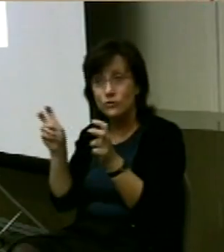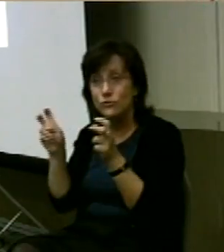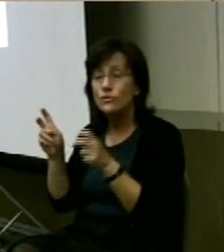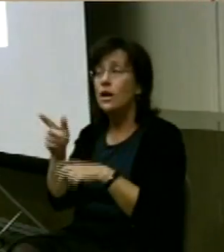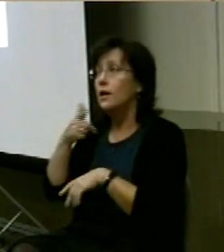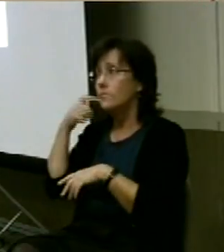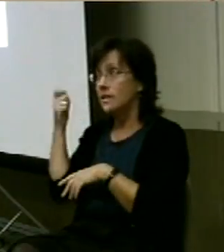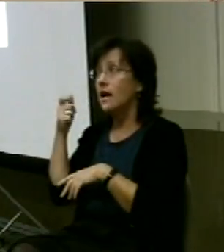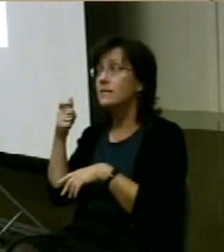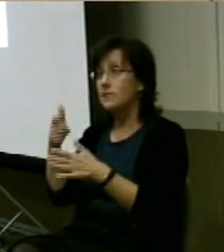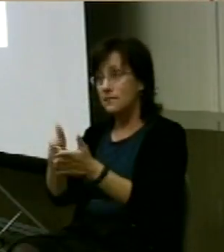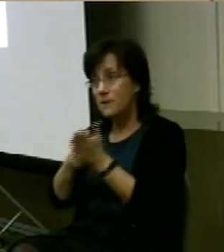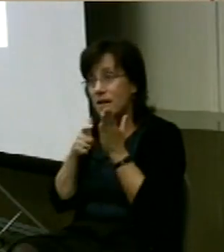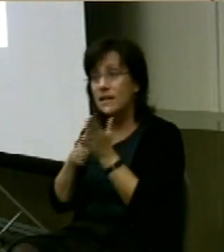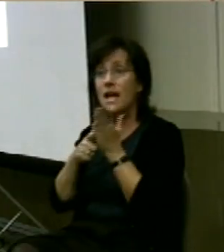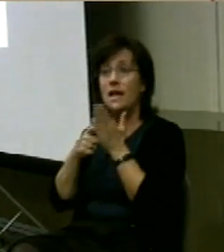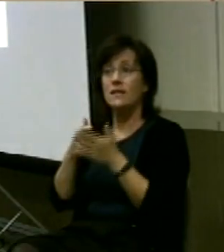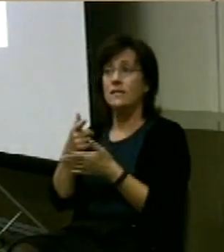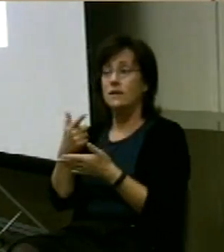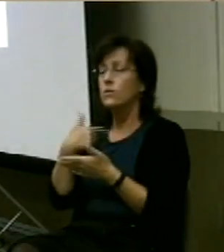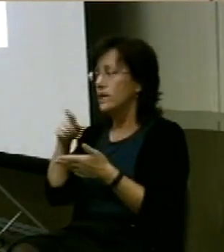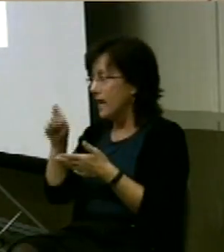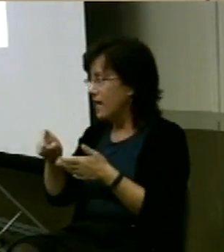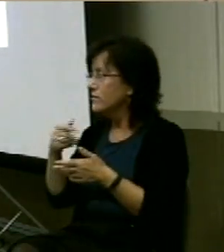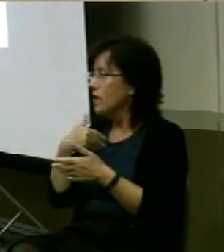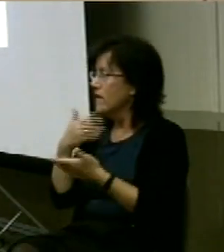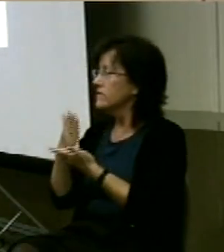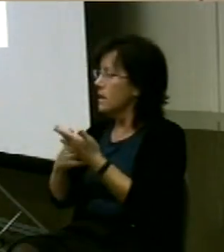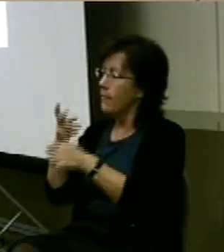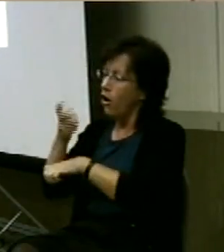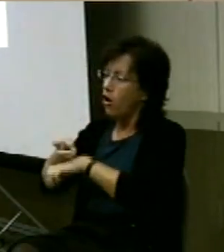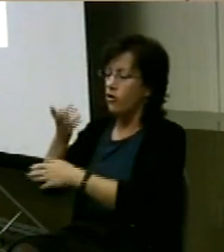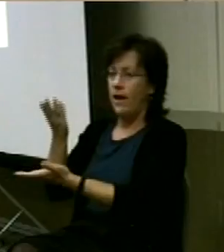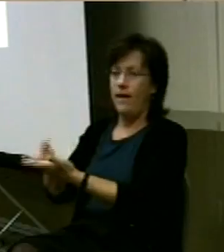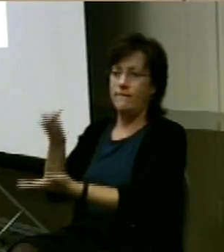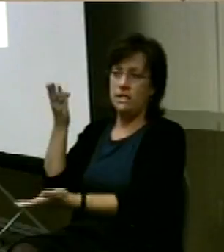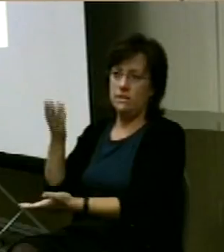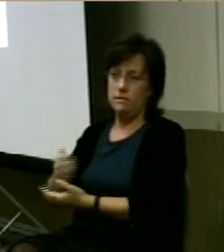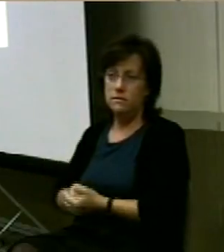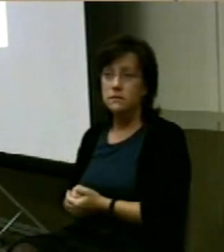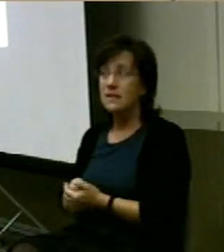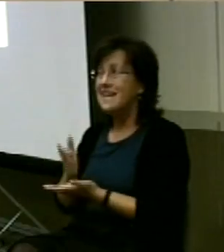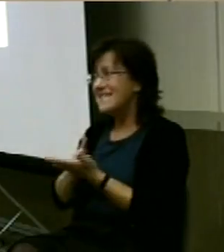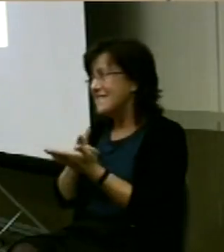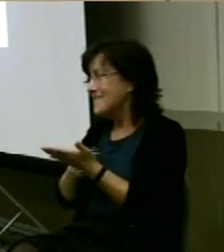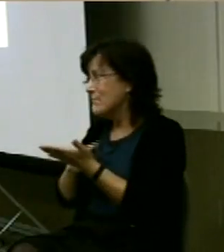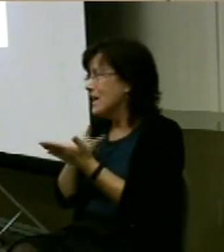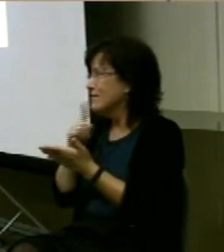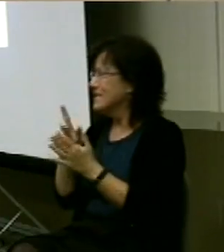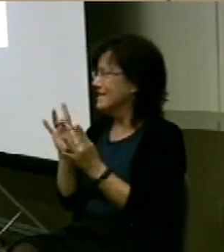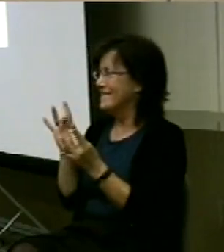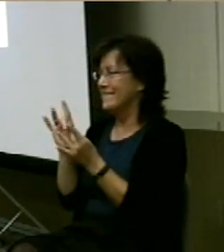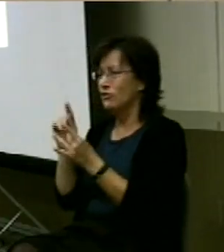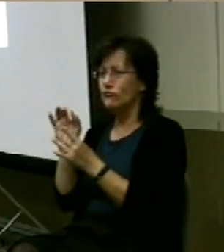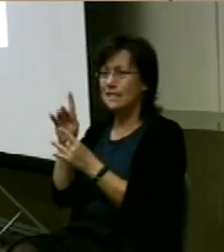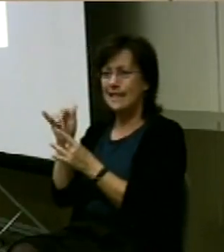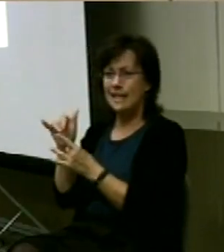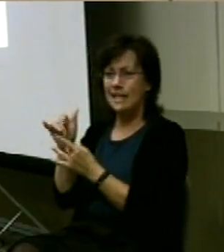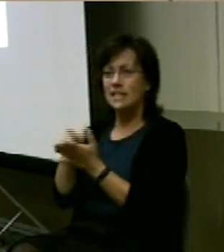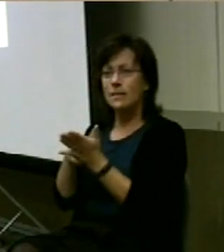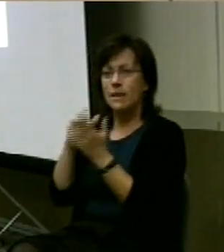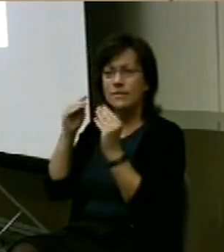the mandates for it, we have to have some hard evidence, and sometimes that's tricky. A lot of teachers and a lot of professionals will